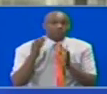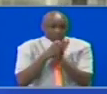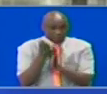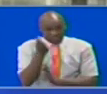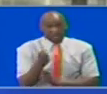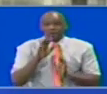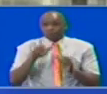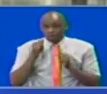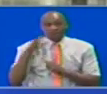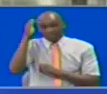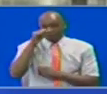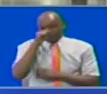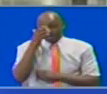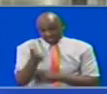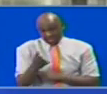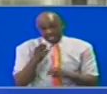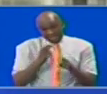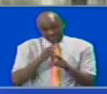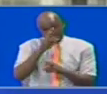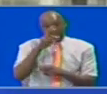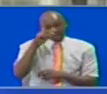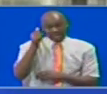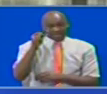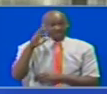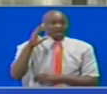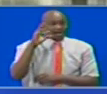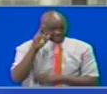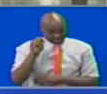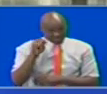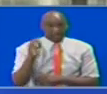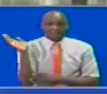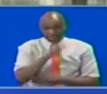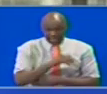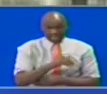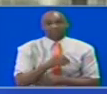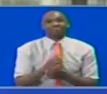Addis Ababa, Ethiopia, my name is Duncan Khaemba. Over to you, Michael Gitonga.